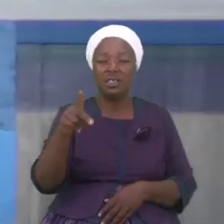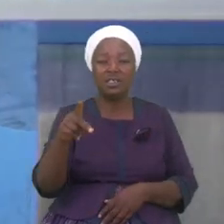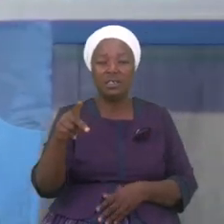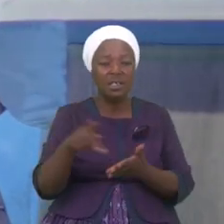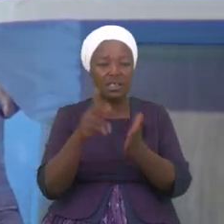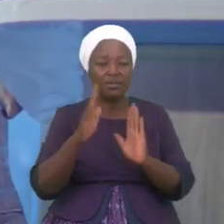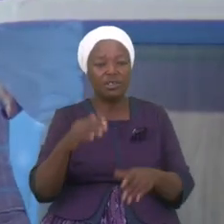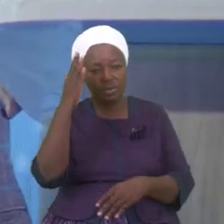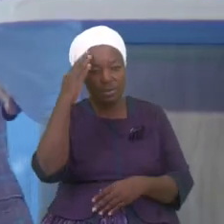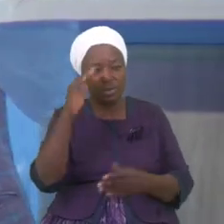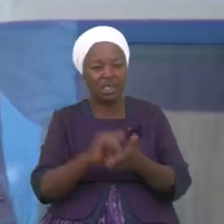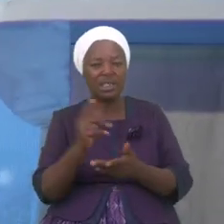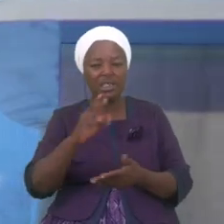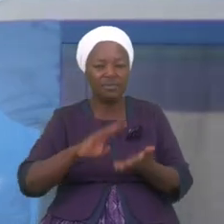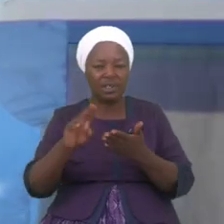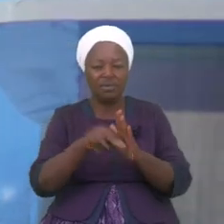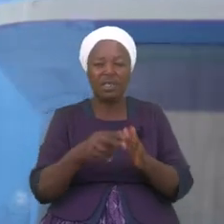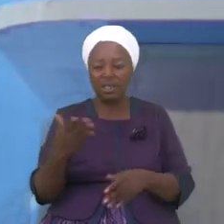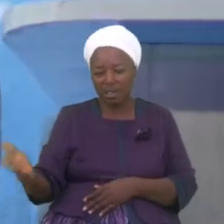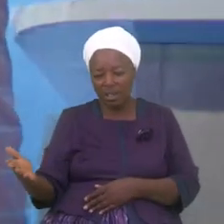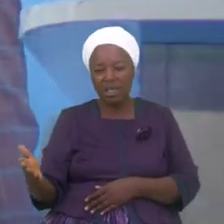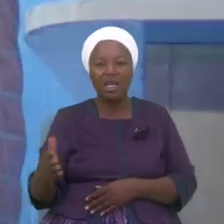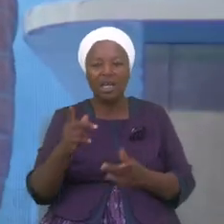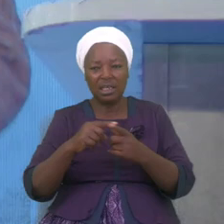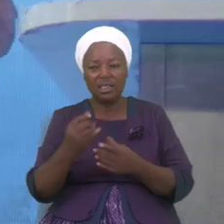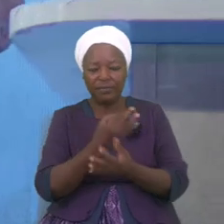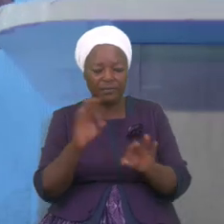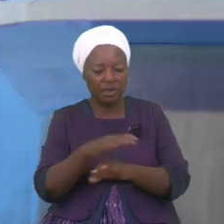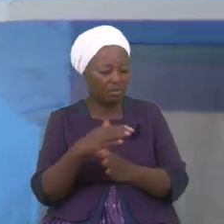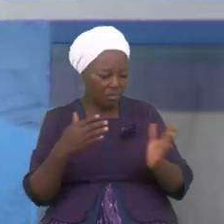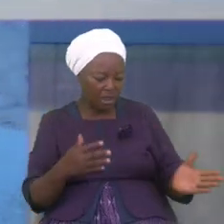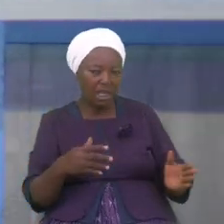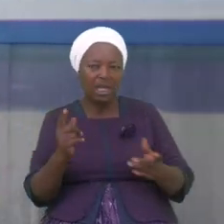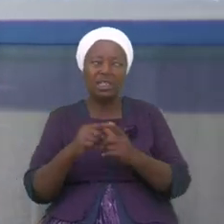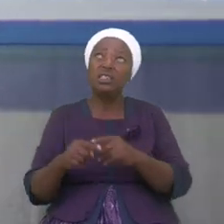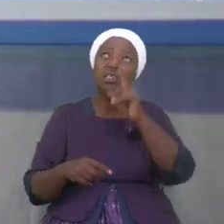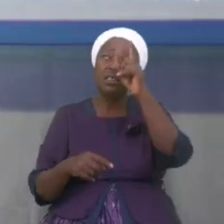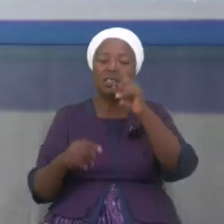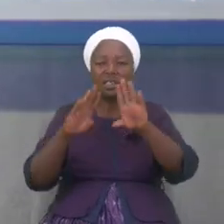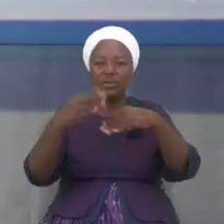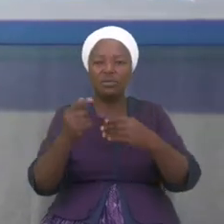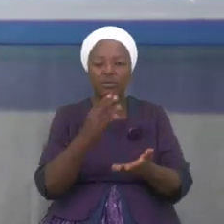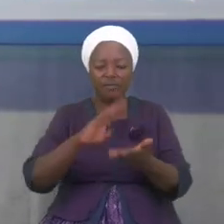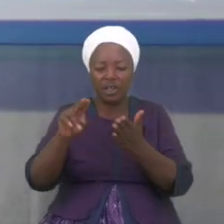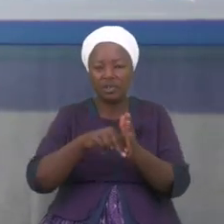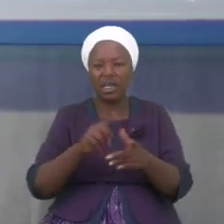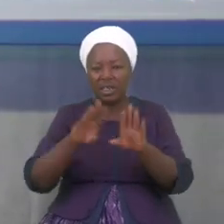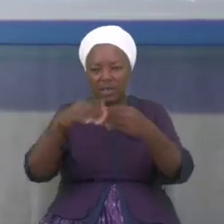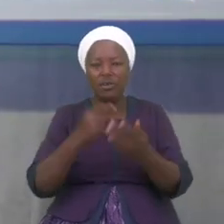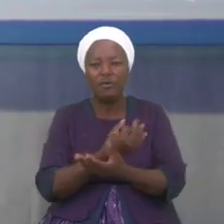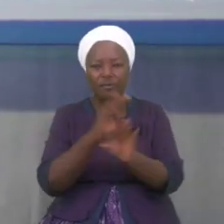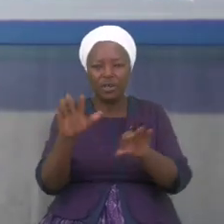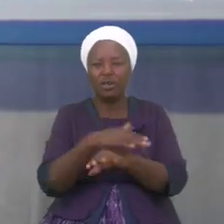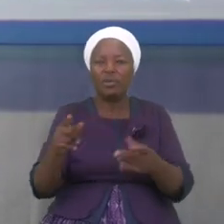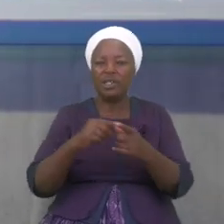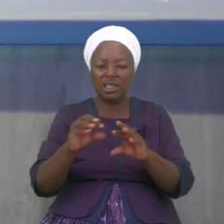one hand, that's good. There's freedom on the other hand. He gives you forgiveness and he gives you freedom. He sets